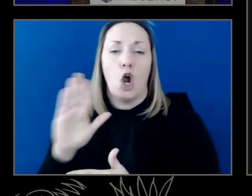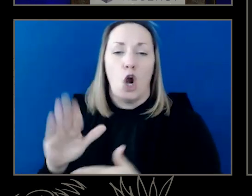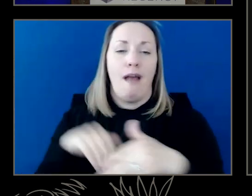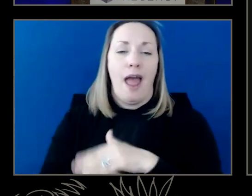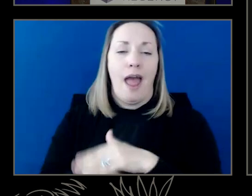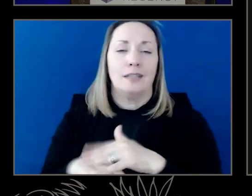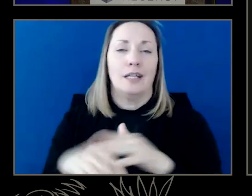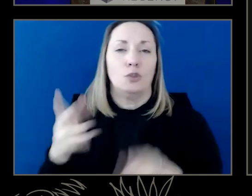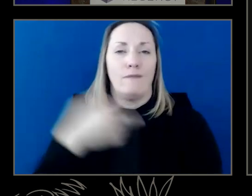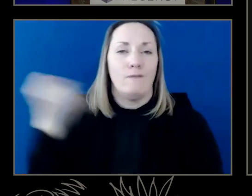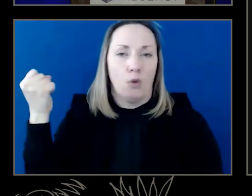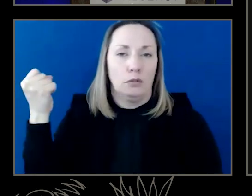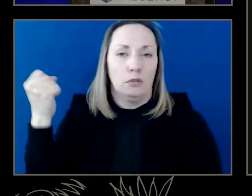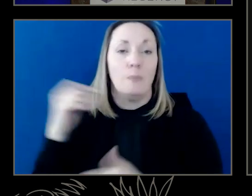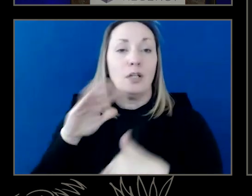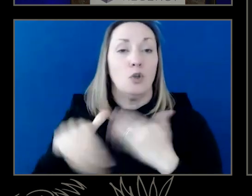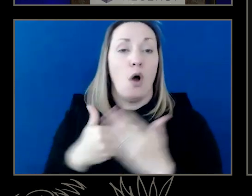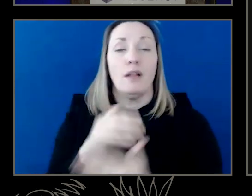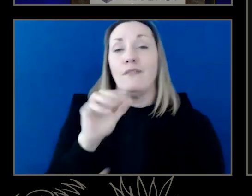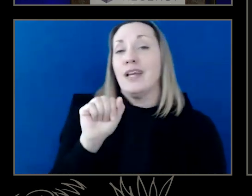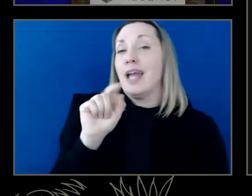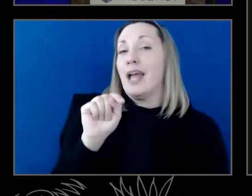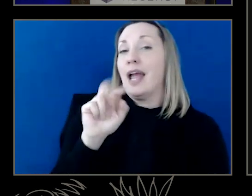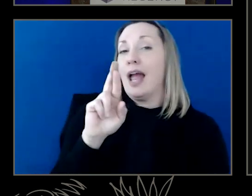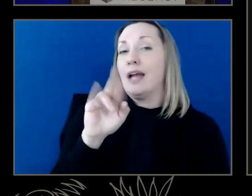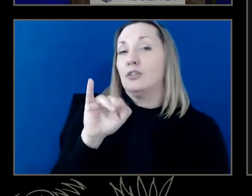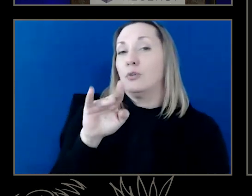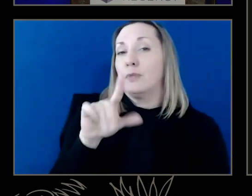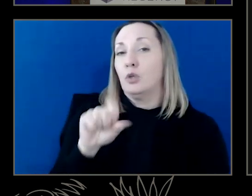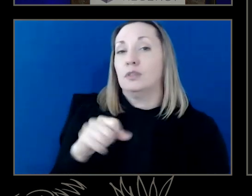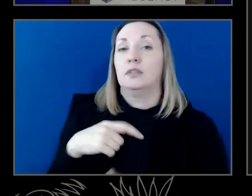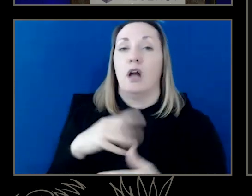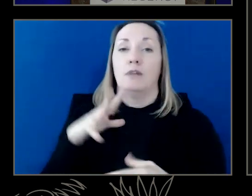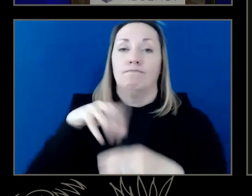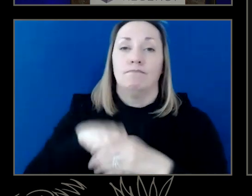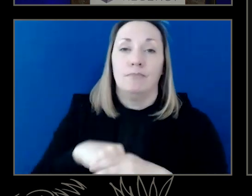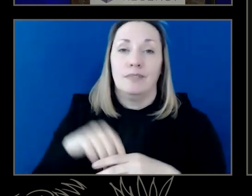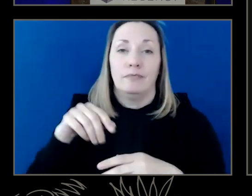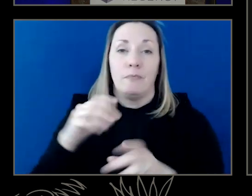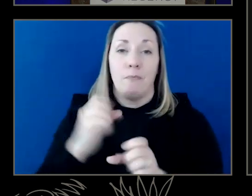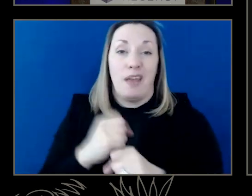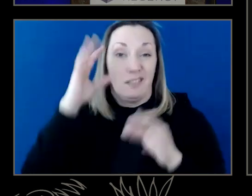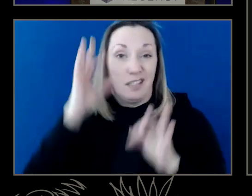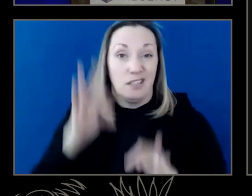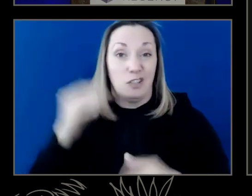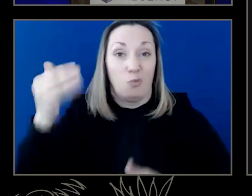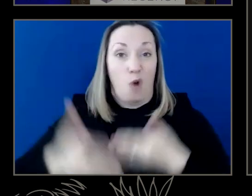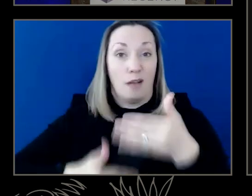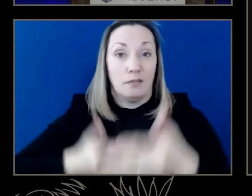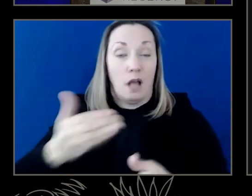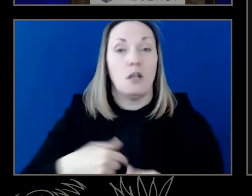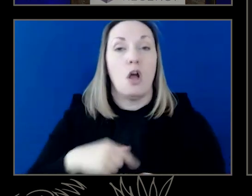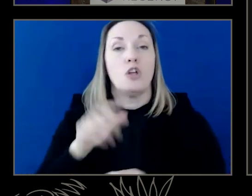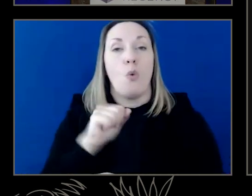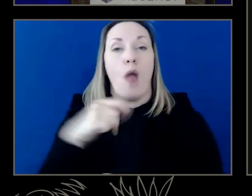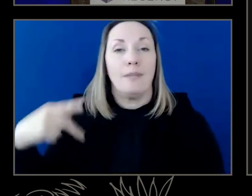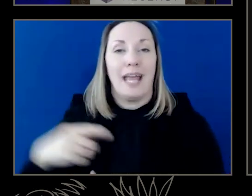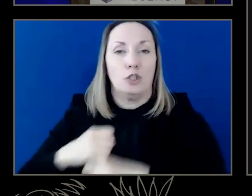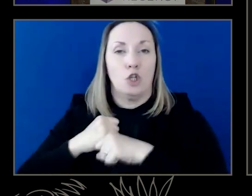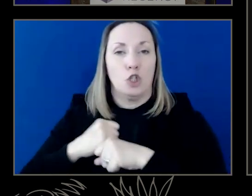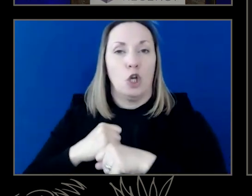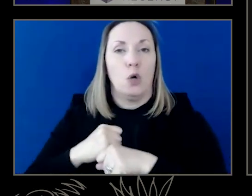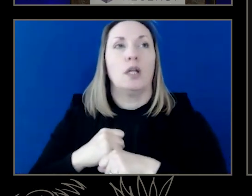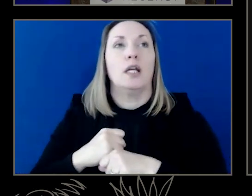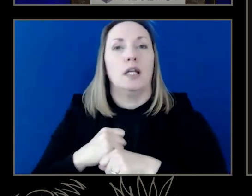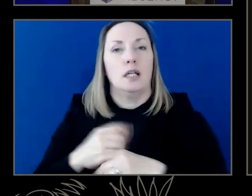And because all of these attributes are incorporated into the decision-making process, your application's security is much, much